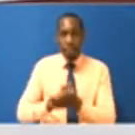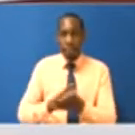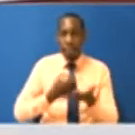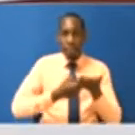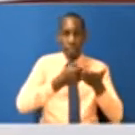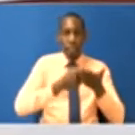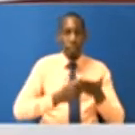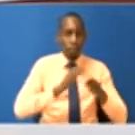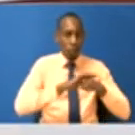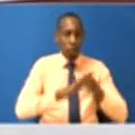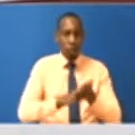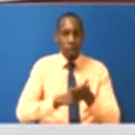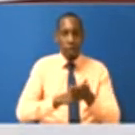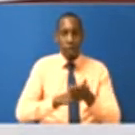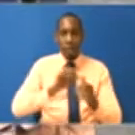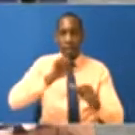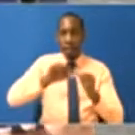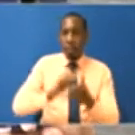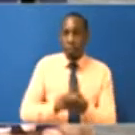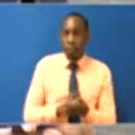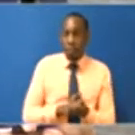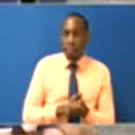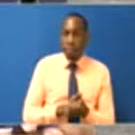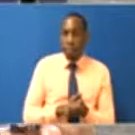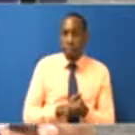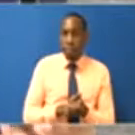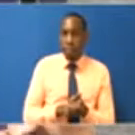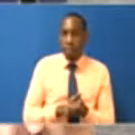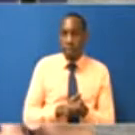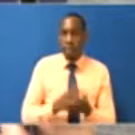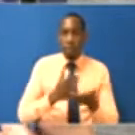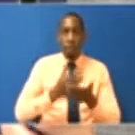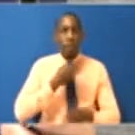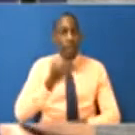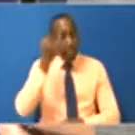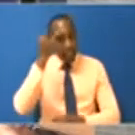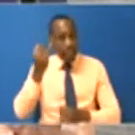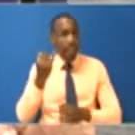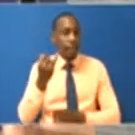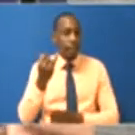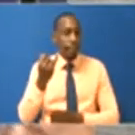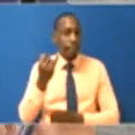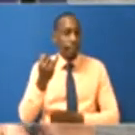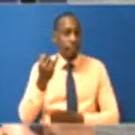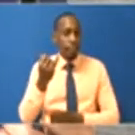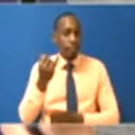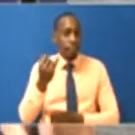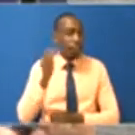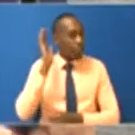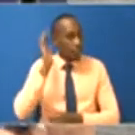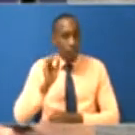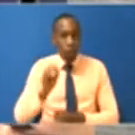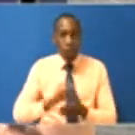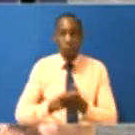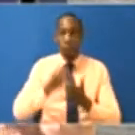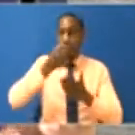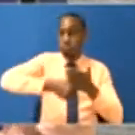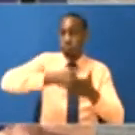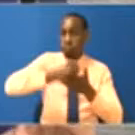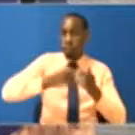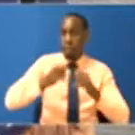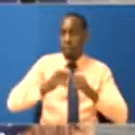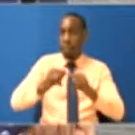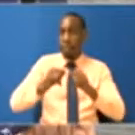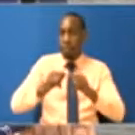argument around the five boroughs i didn't i didn't really i like the idea um i didn't hear much about how to be